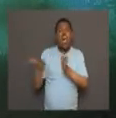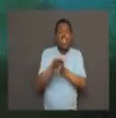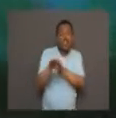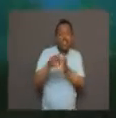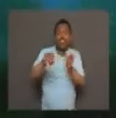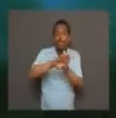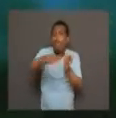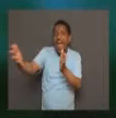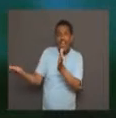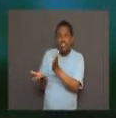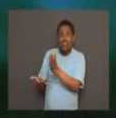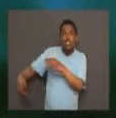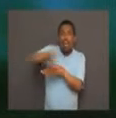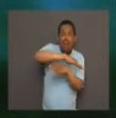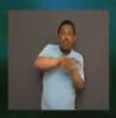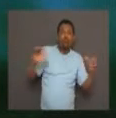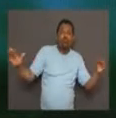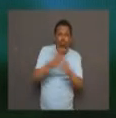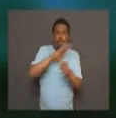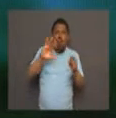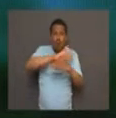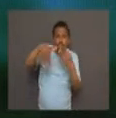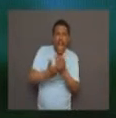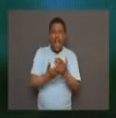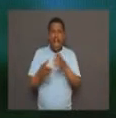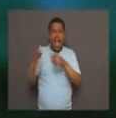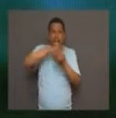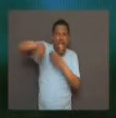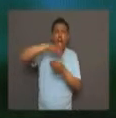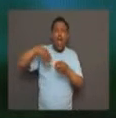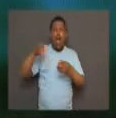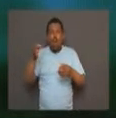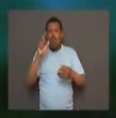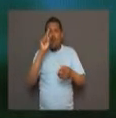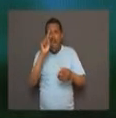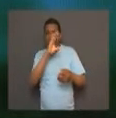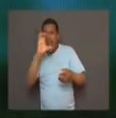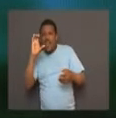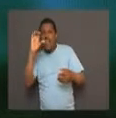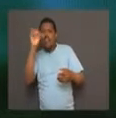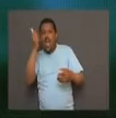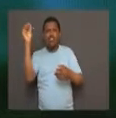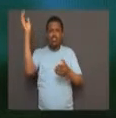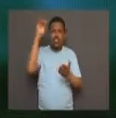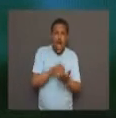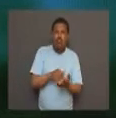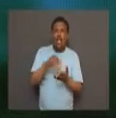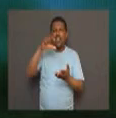River? The basin covers a total area of